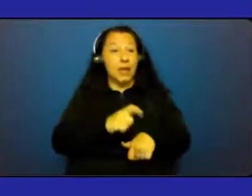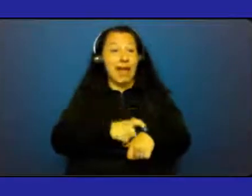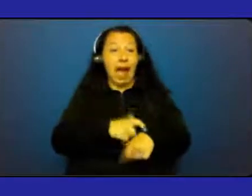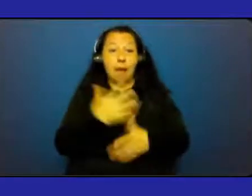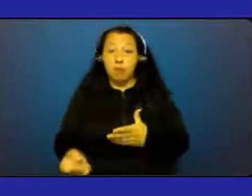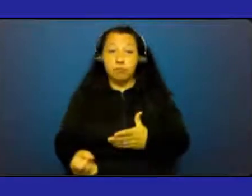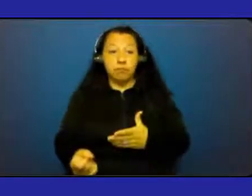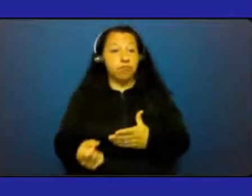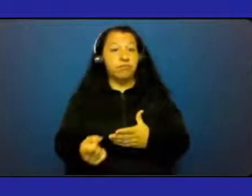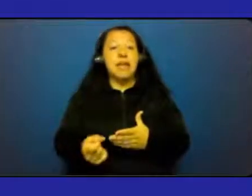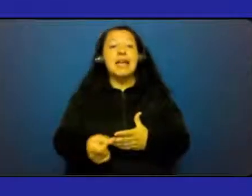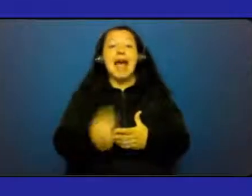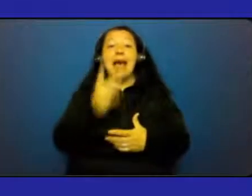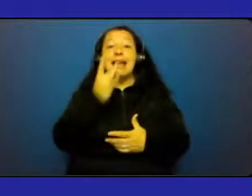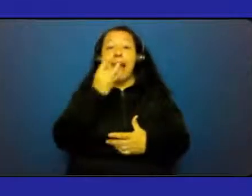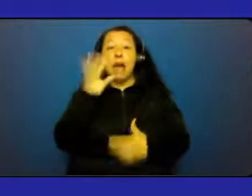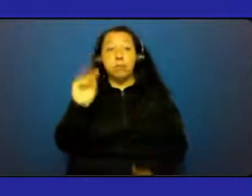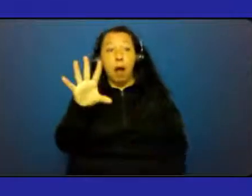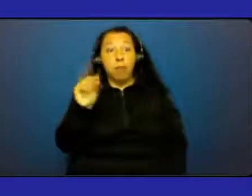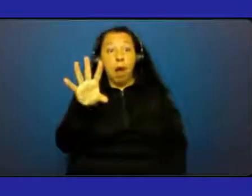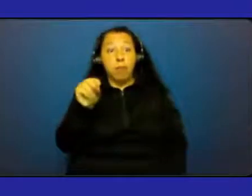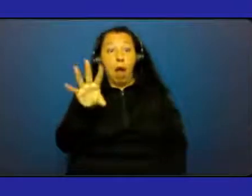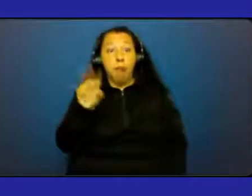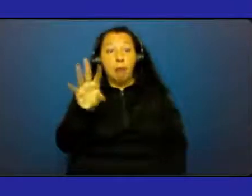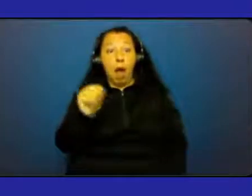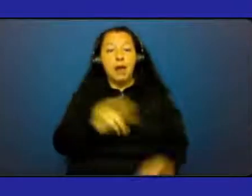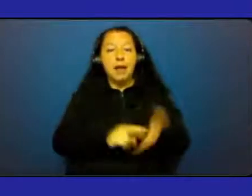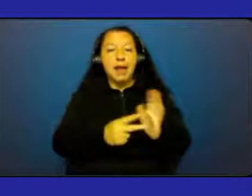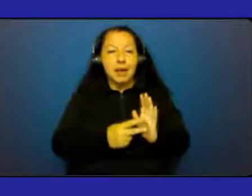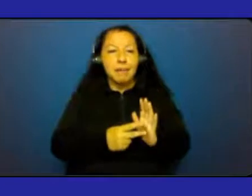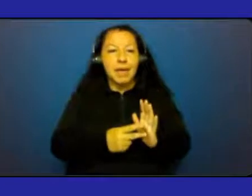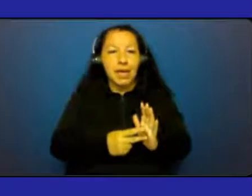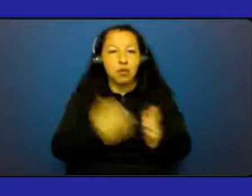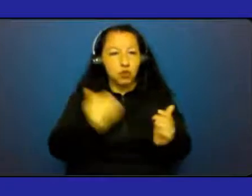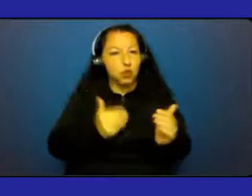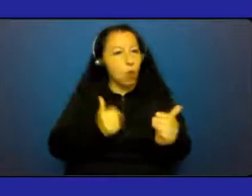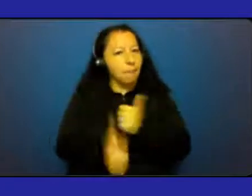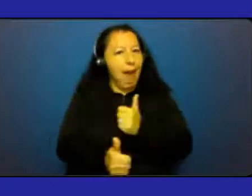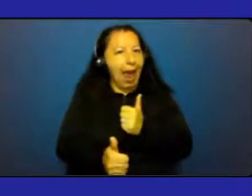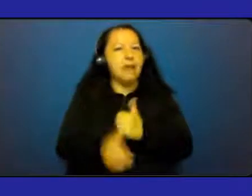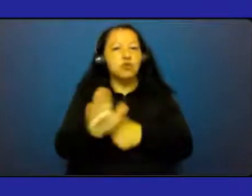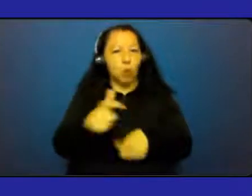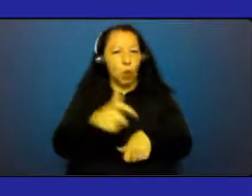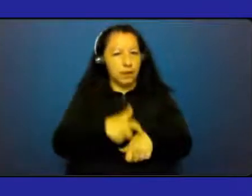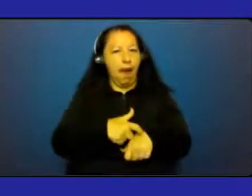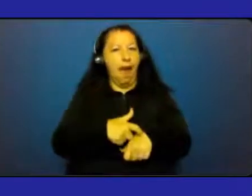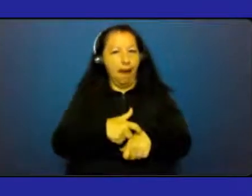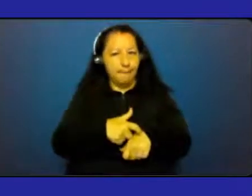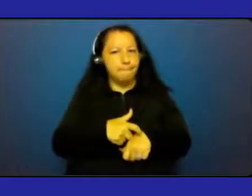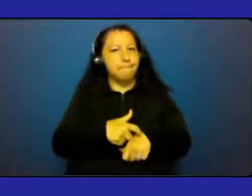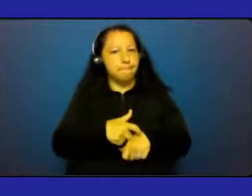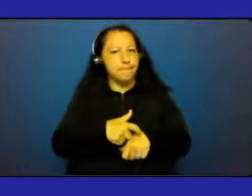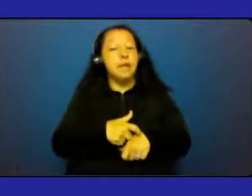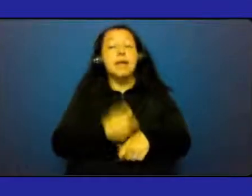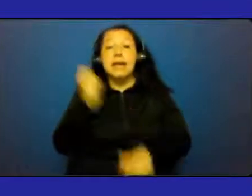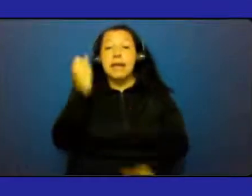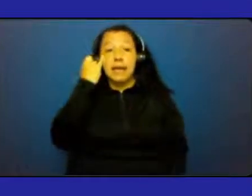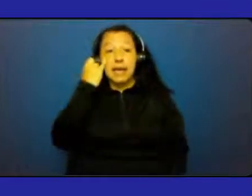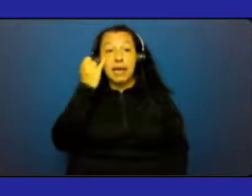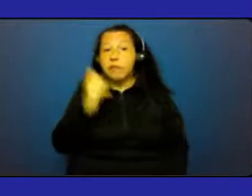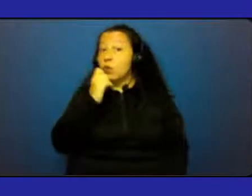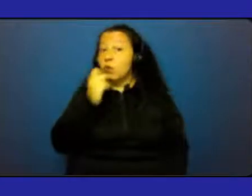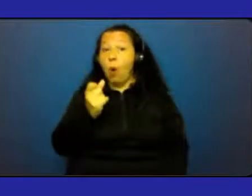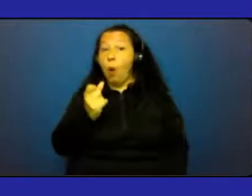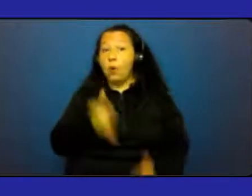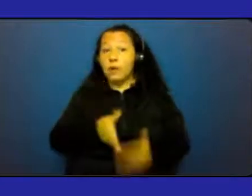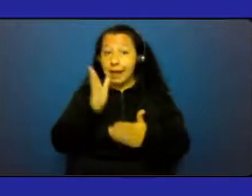and a flashing red light signifies that you have exceeded your allotted time. If you do not complete your